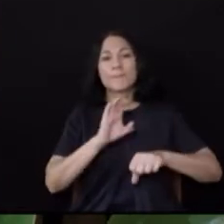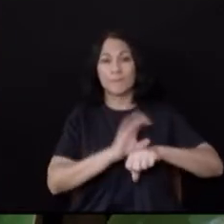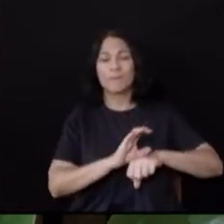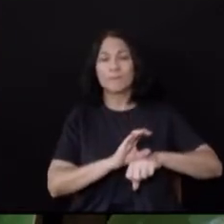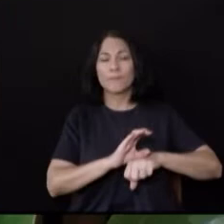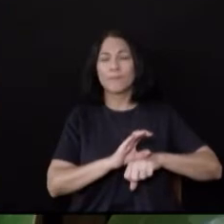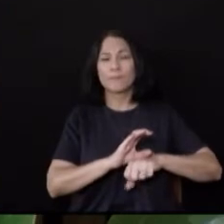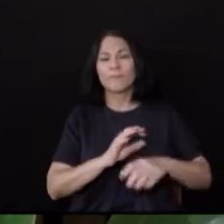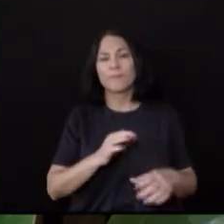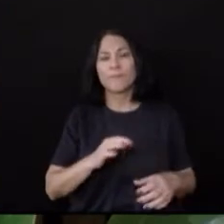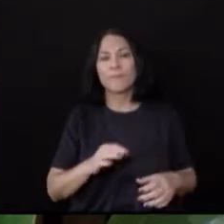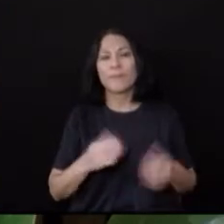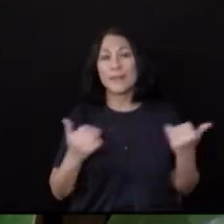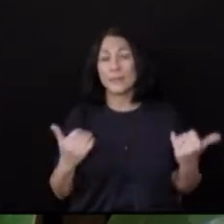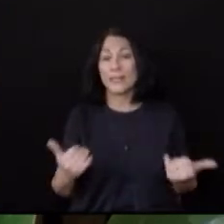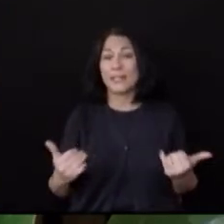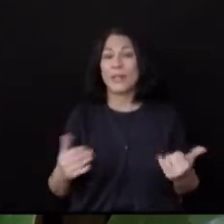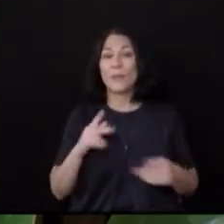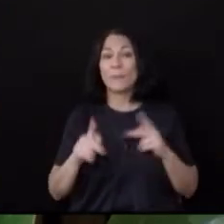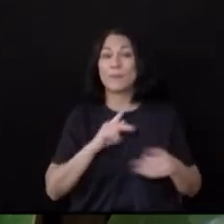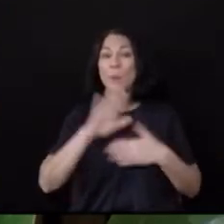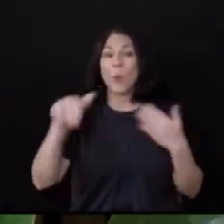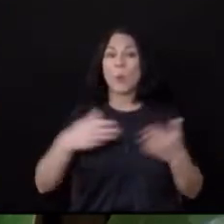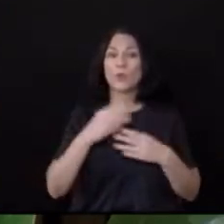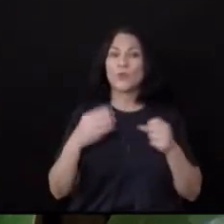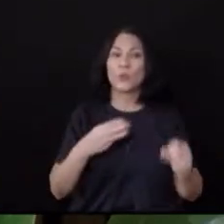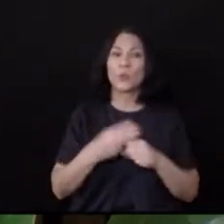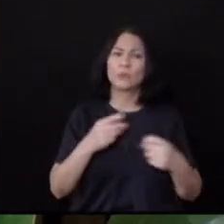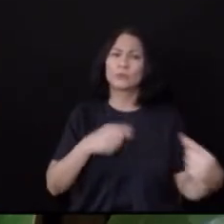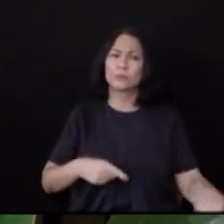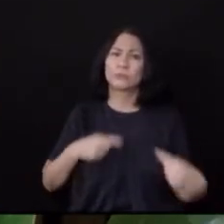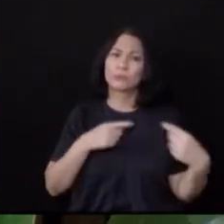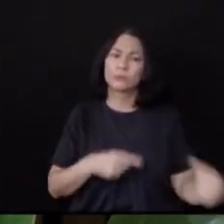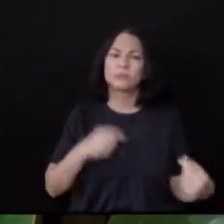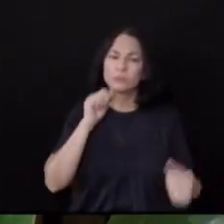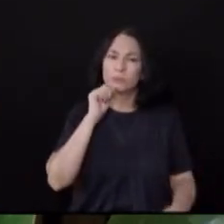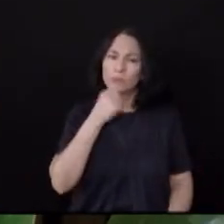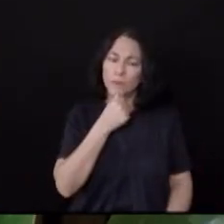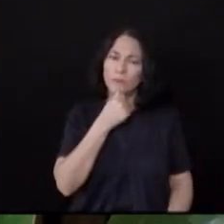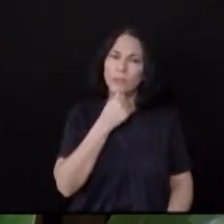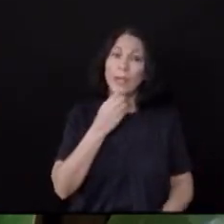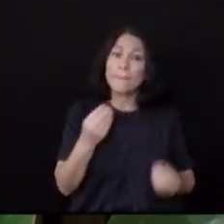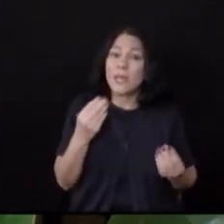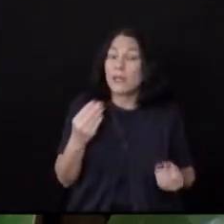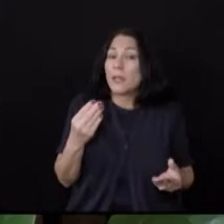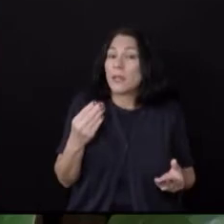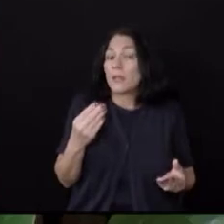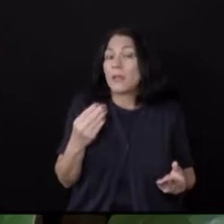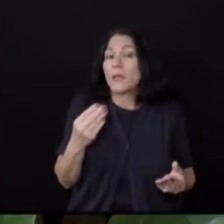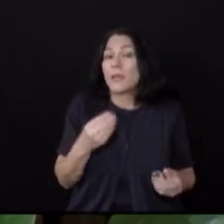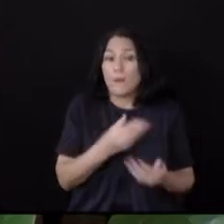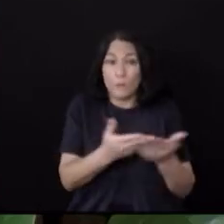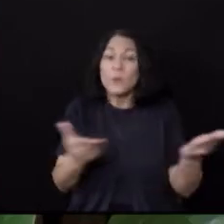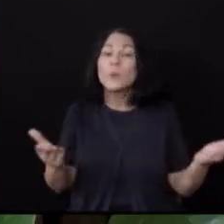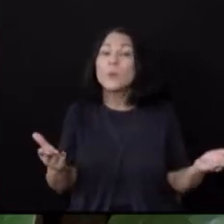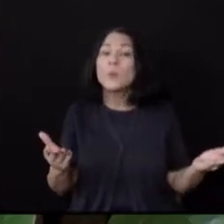Right now, many people all over the world are struggling, are suffering. And many of them, many of you,